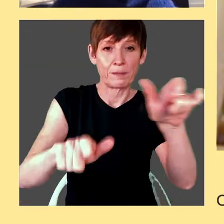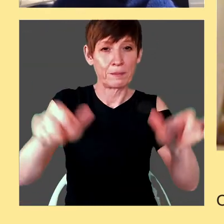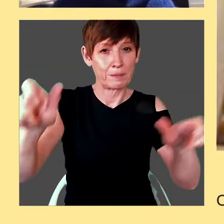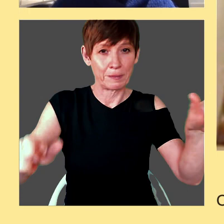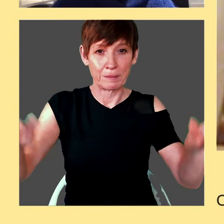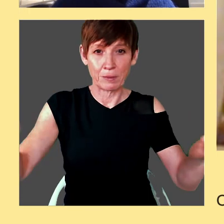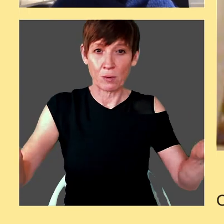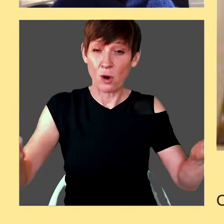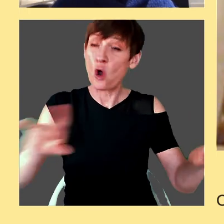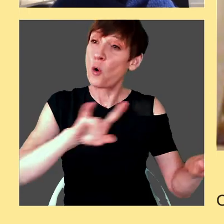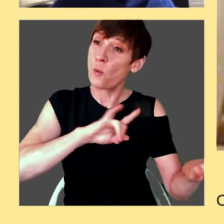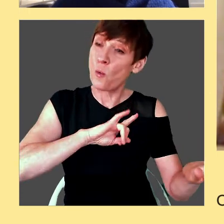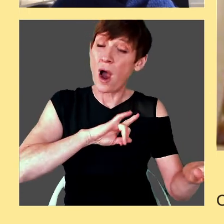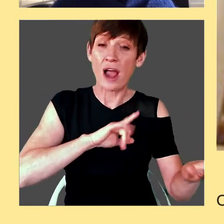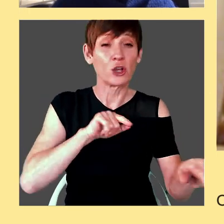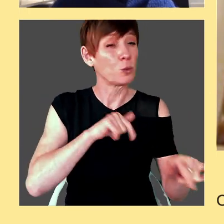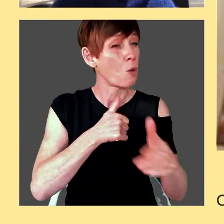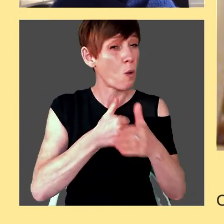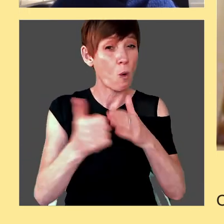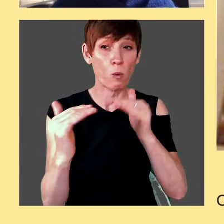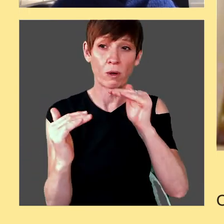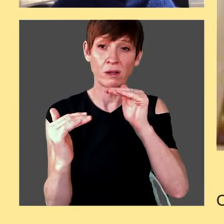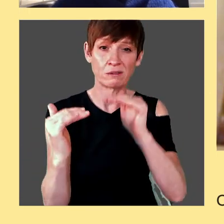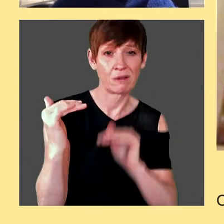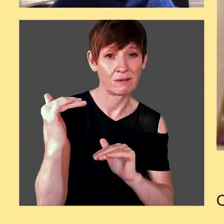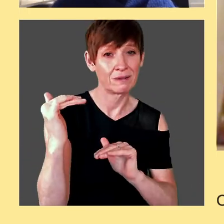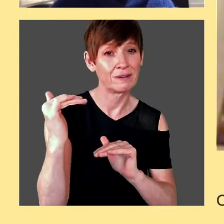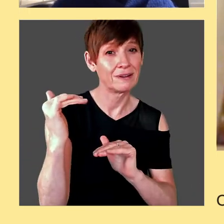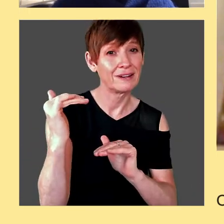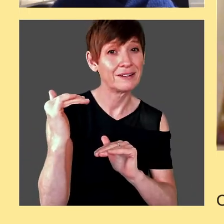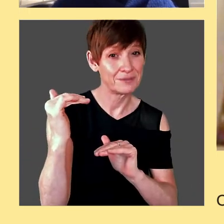you down. And this, you never,